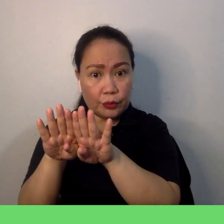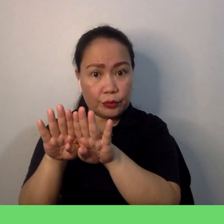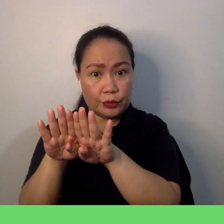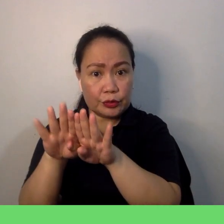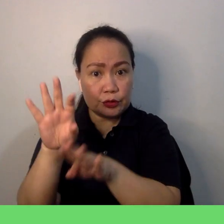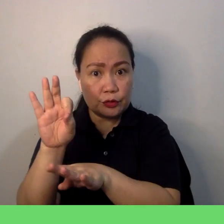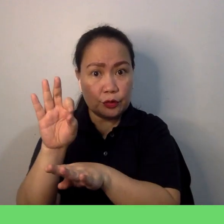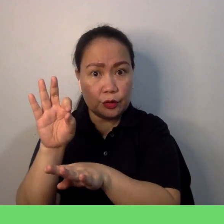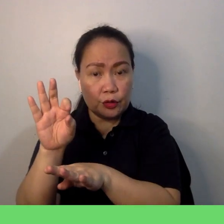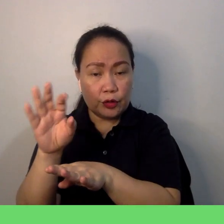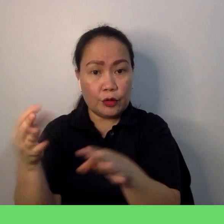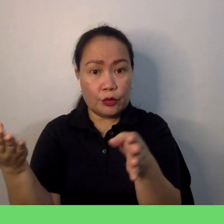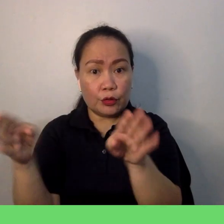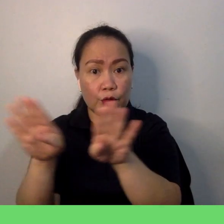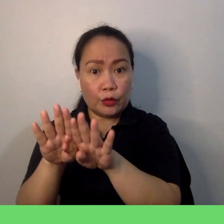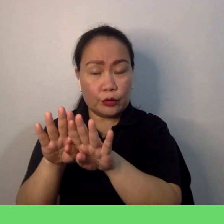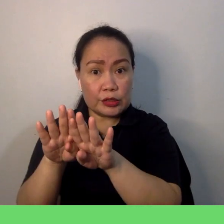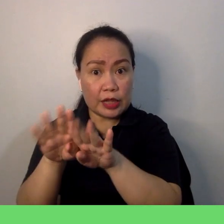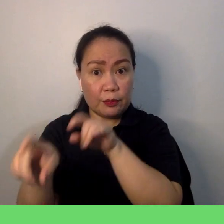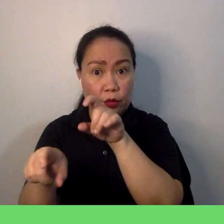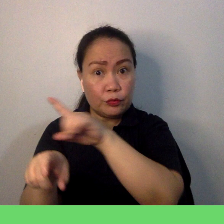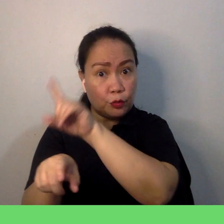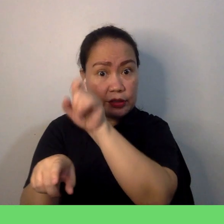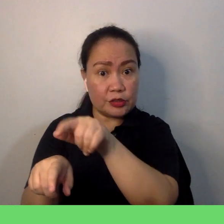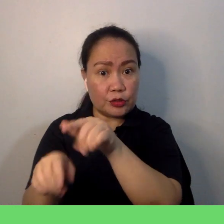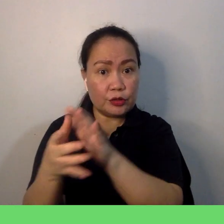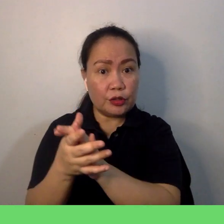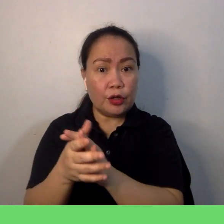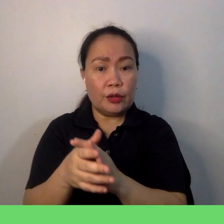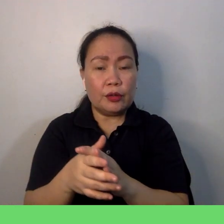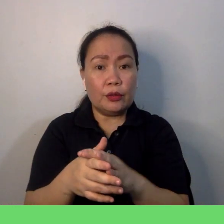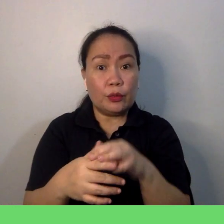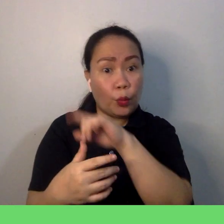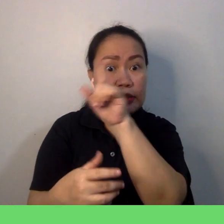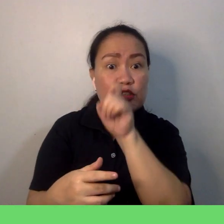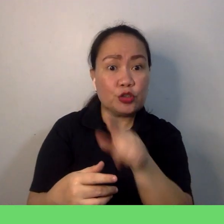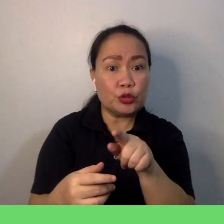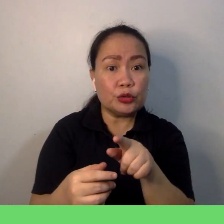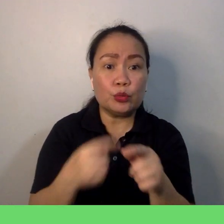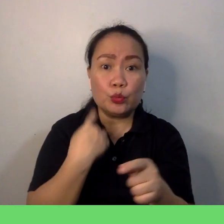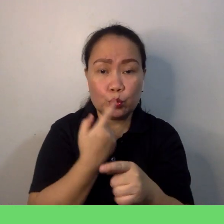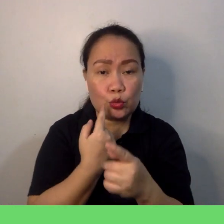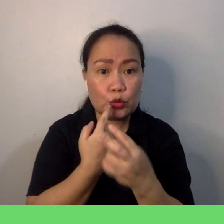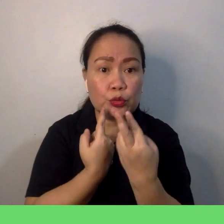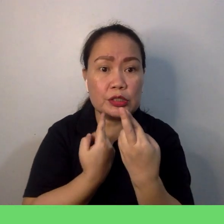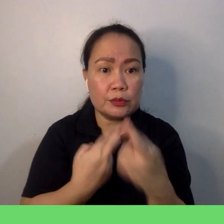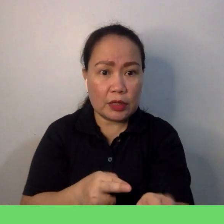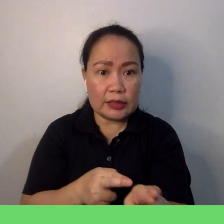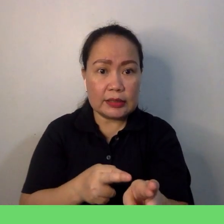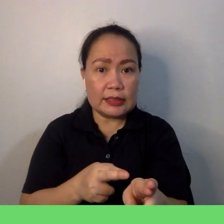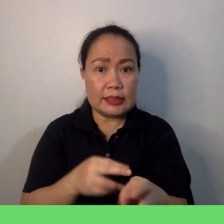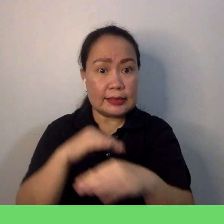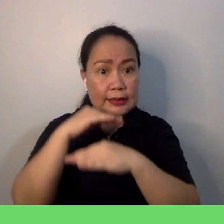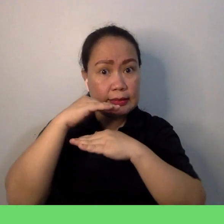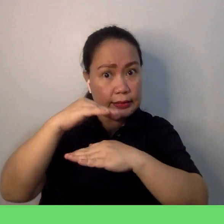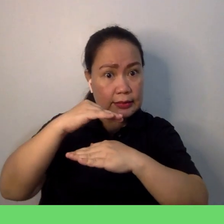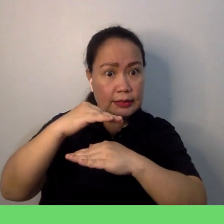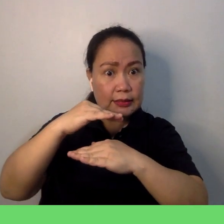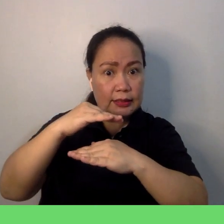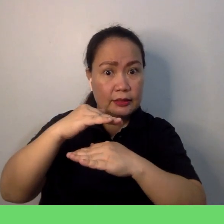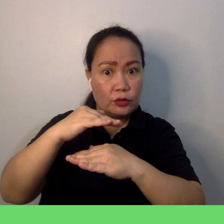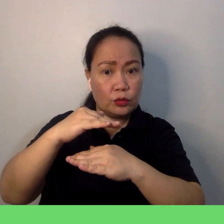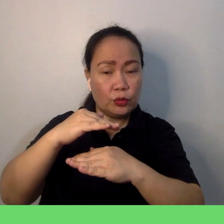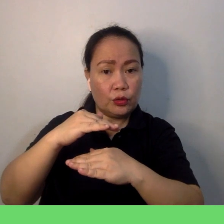closed format question. It is a question whose response is restricted. So, kumbaga, limited lang po. So, halimbawa, multiple